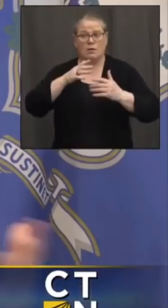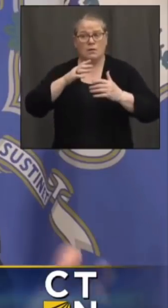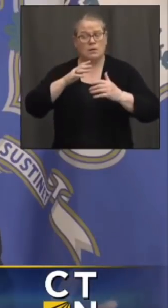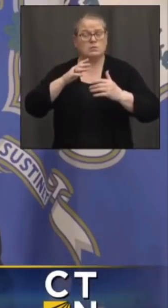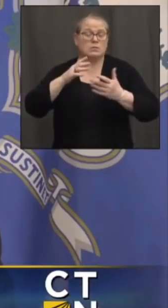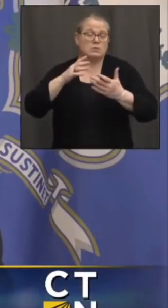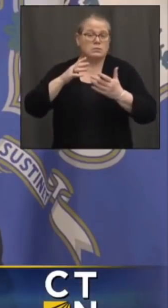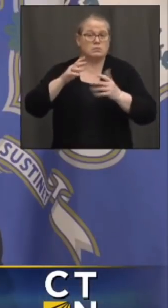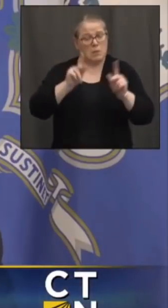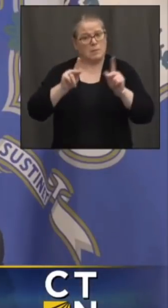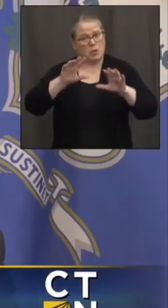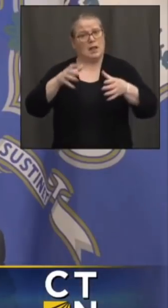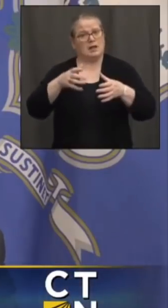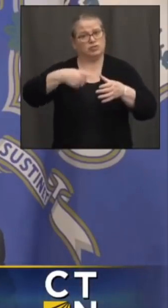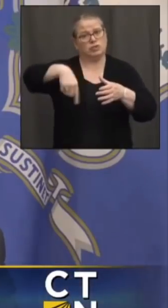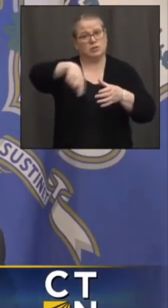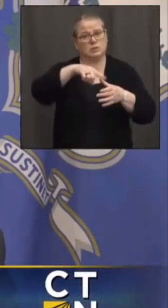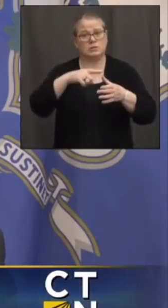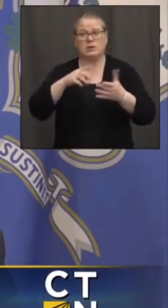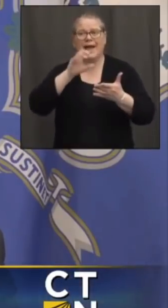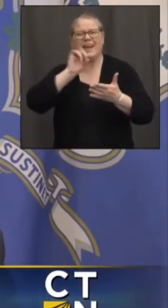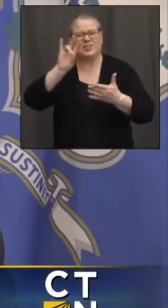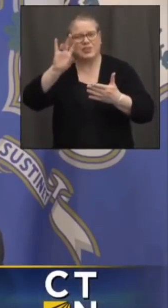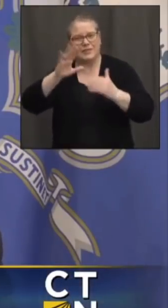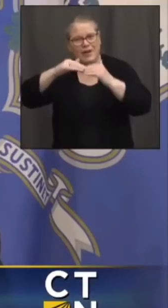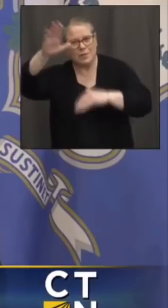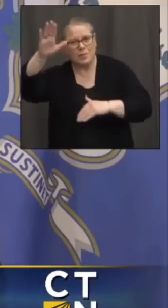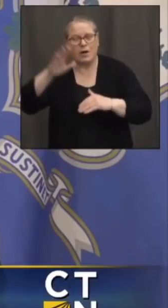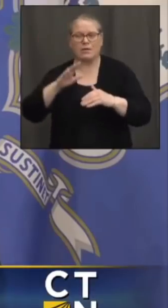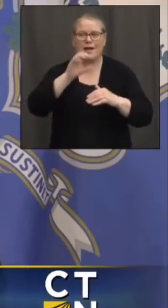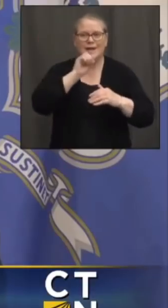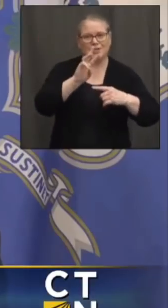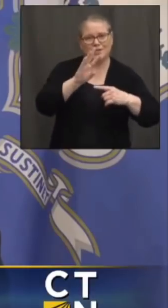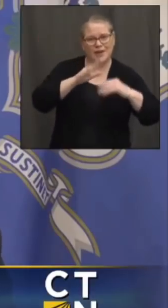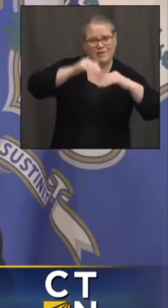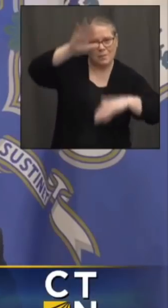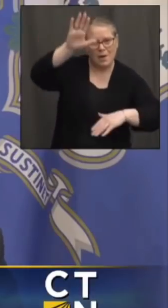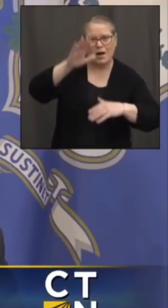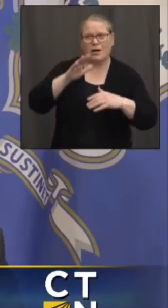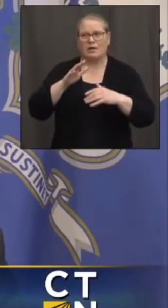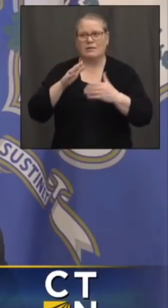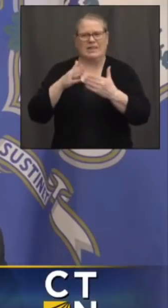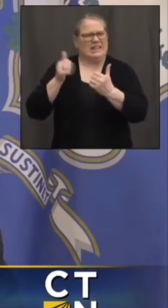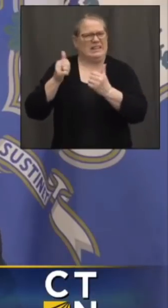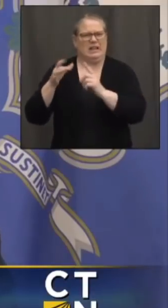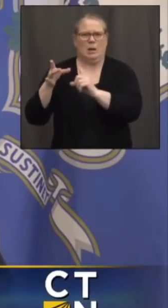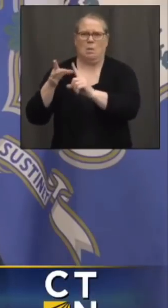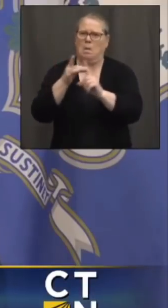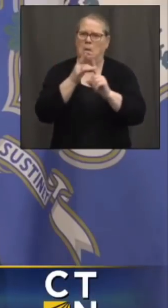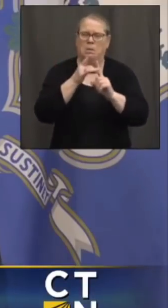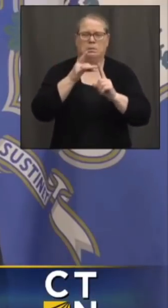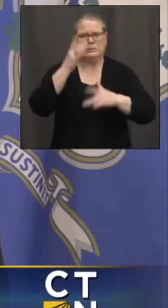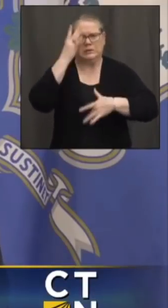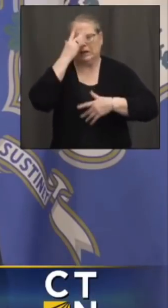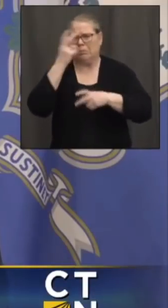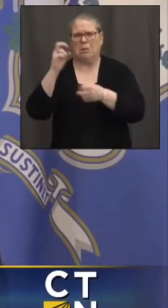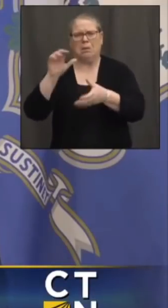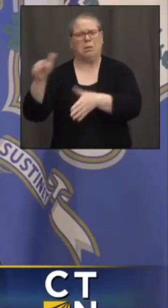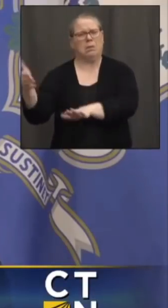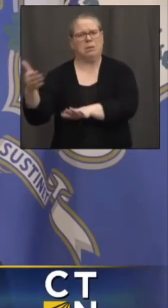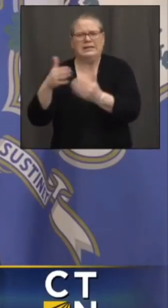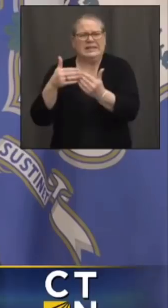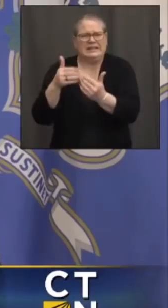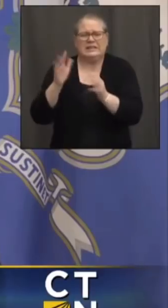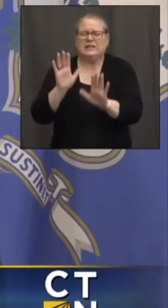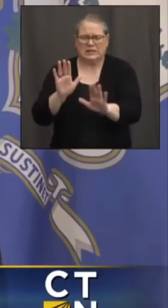65 and above, by far the most vulnerable. If you really want to deal with fatalities, if you want to deal with hospitalizations, it makes the most